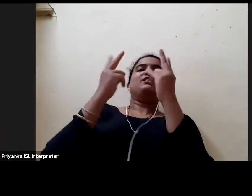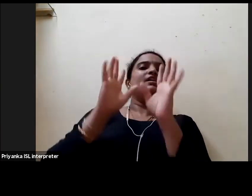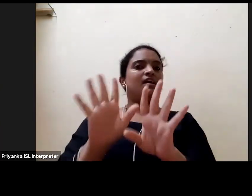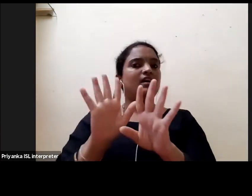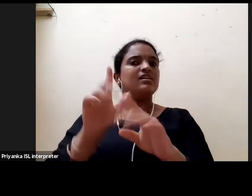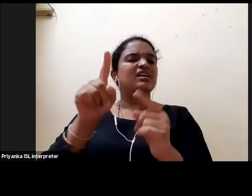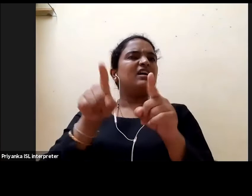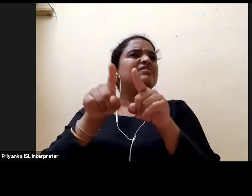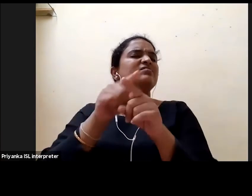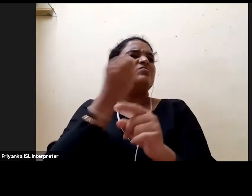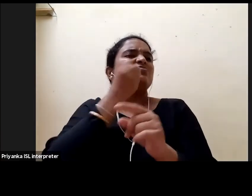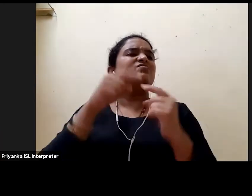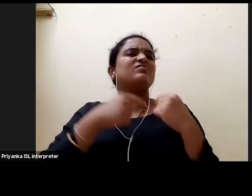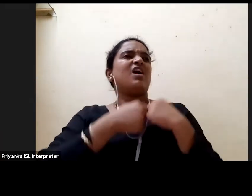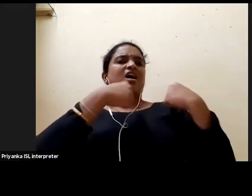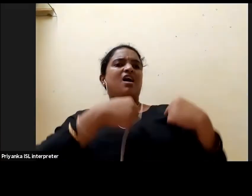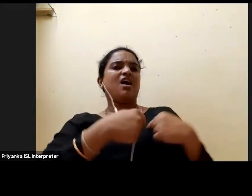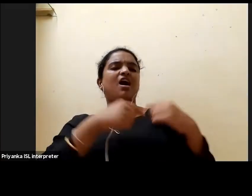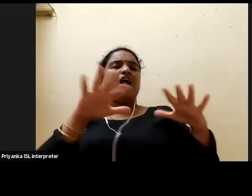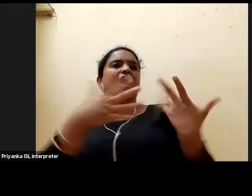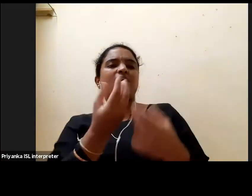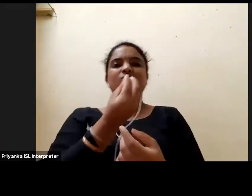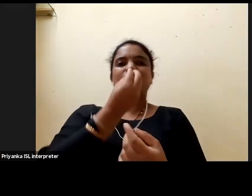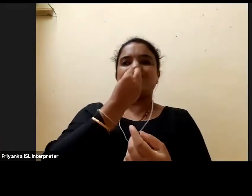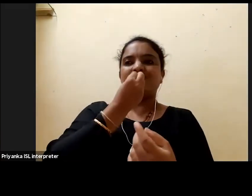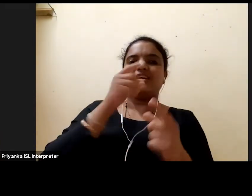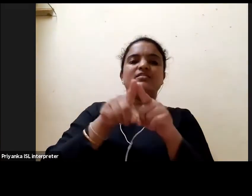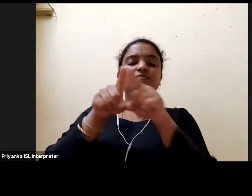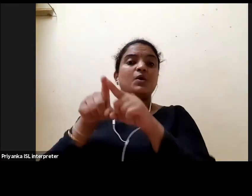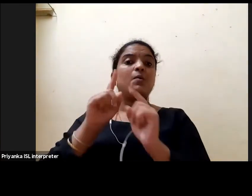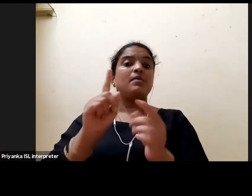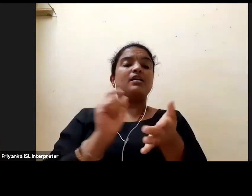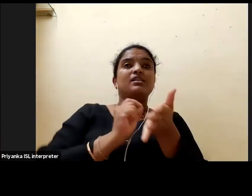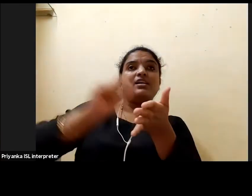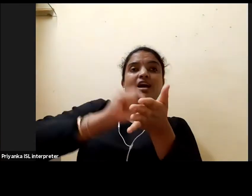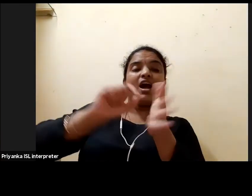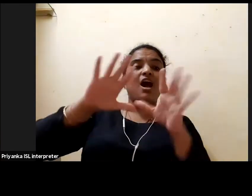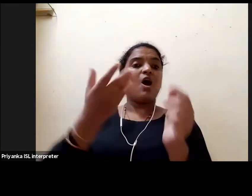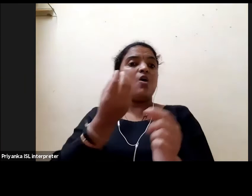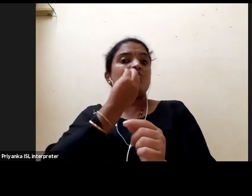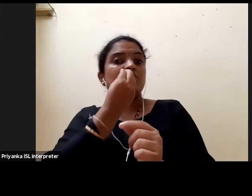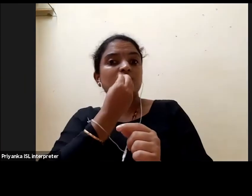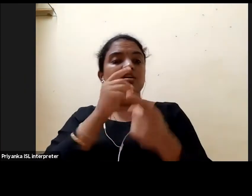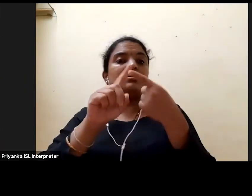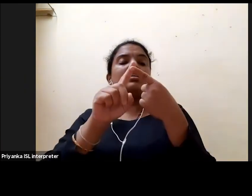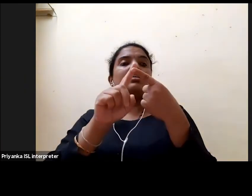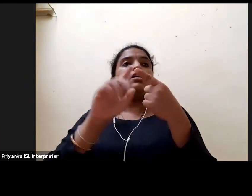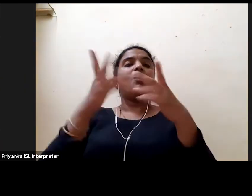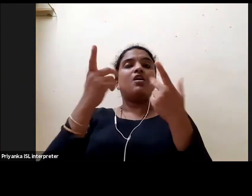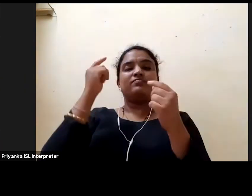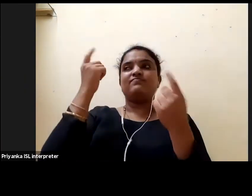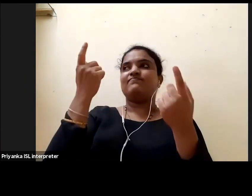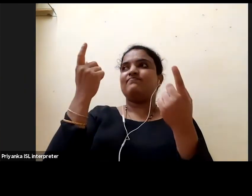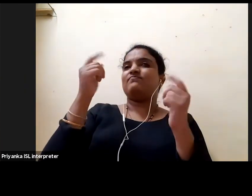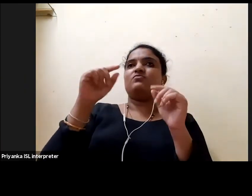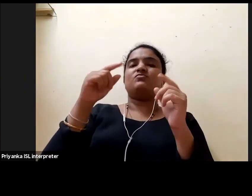food is at the heart of who we are and what we do. But writing about food, to be able to truly evoke the